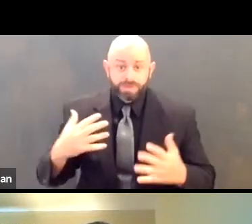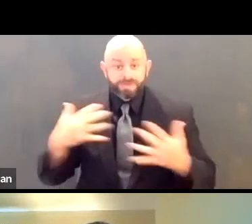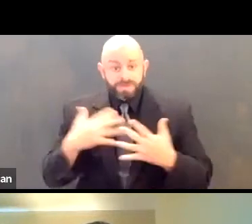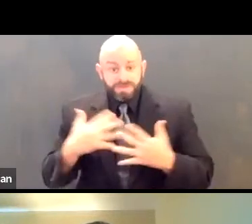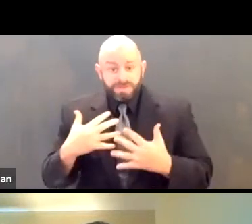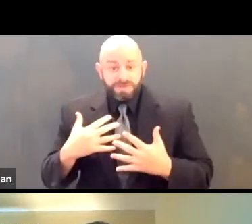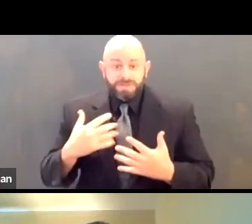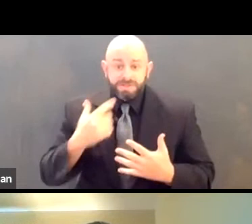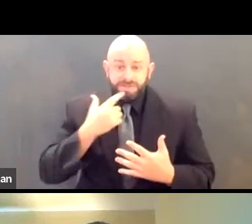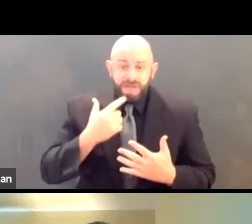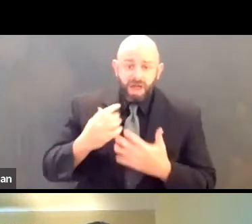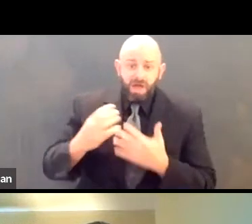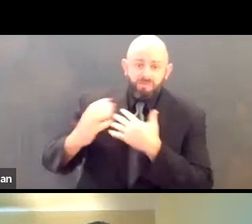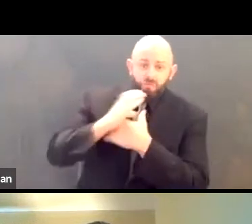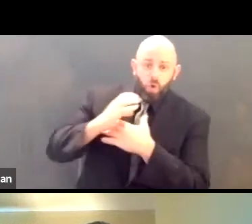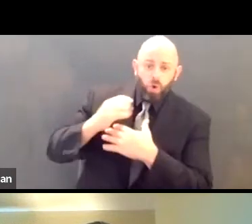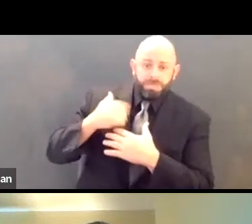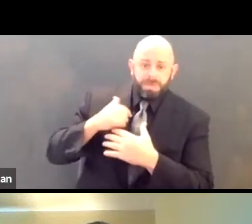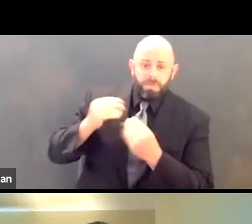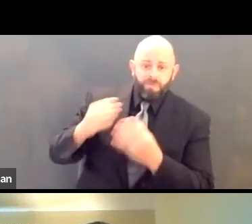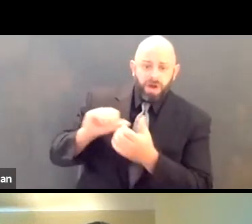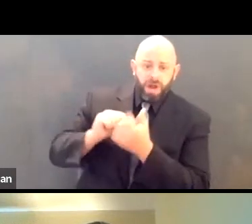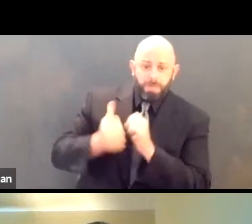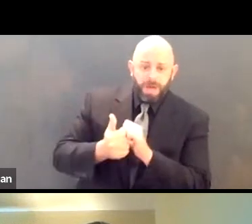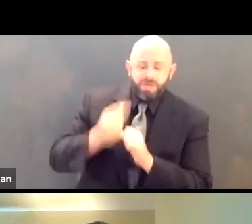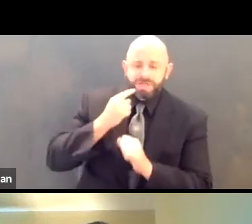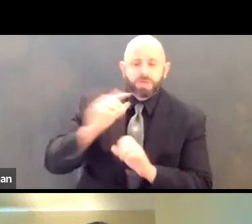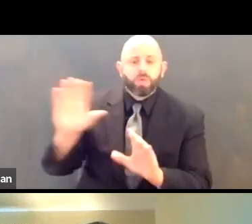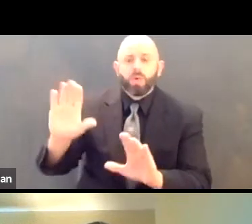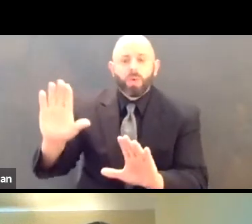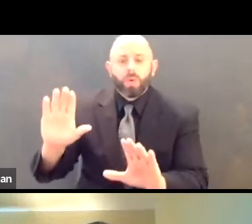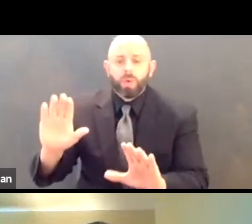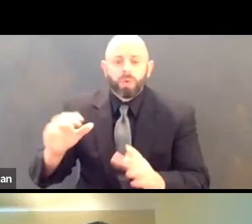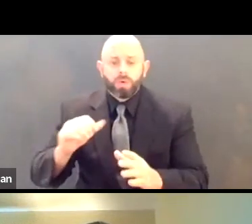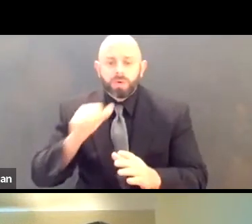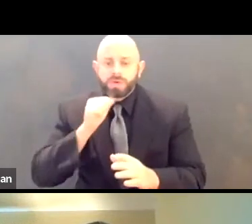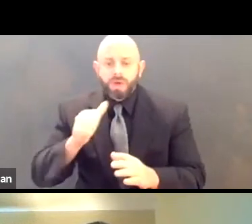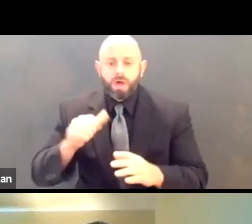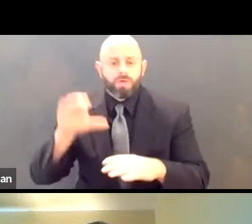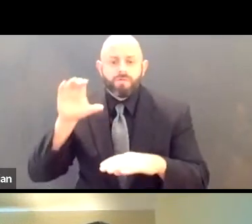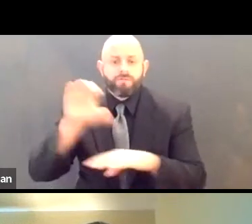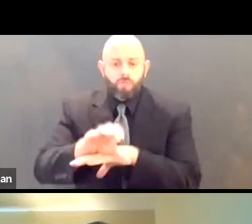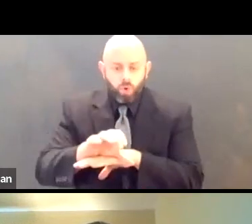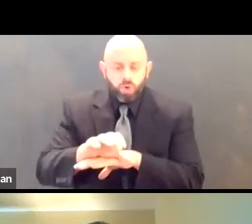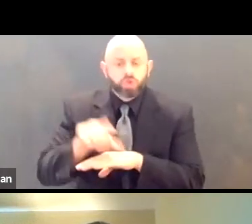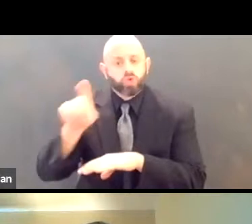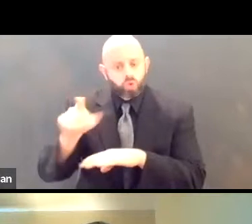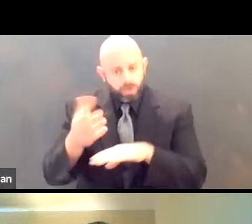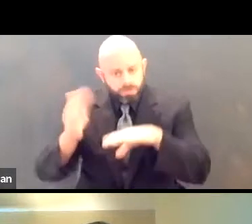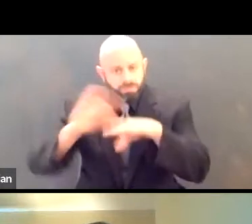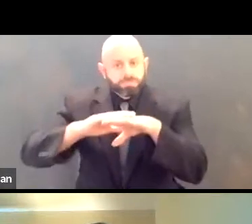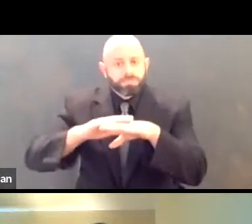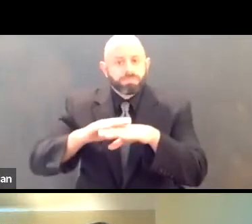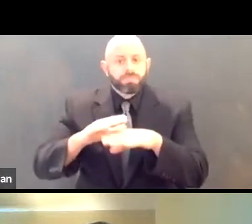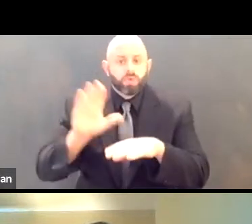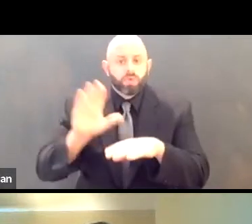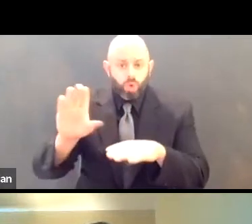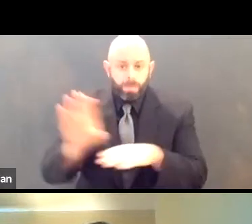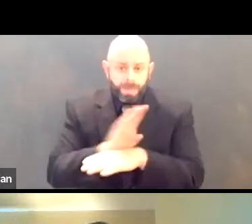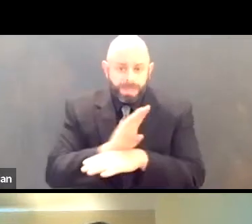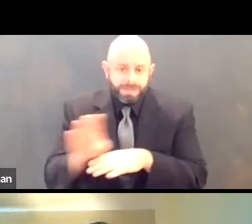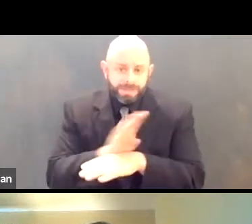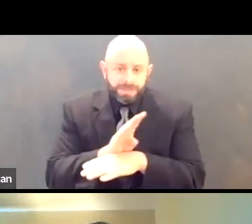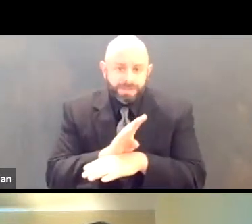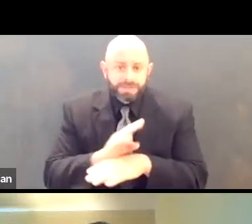feel like I said, being forced to, but then, yeah, I come back with that. Hey, wait a minute. You're not being forced. you're actually increasing your business and you're really helping. It doesn't, it's not going to be,